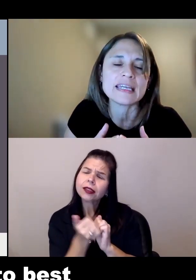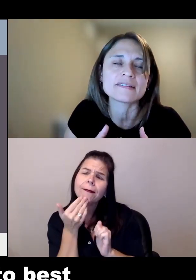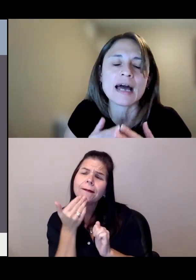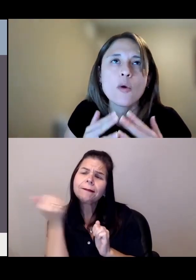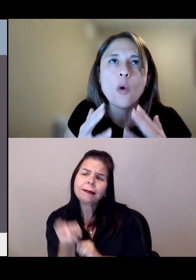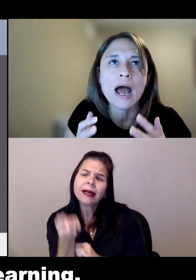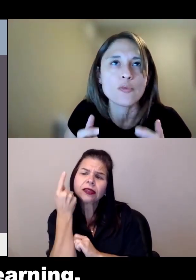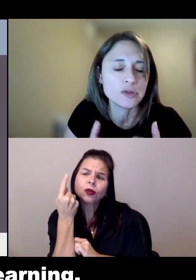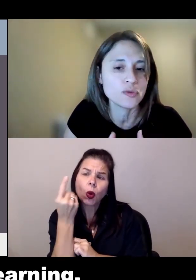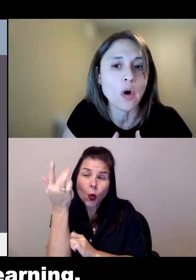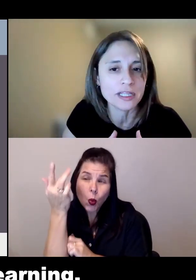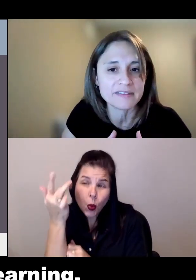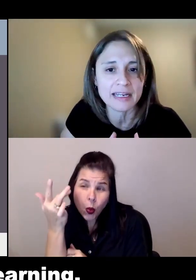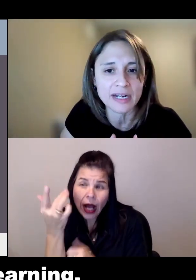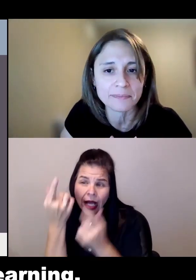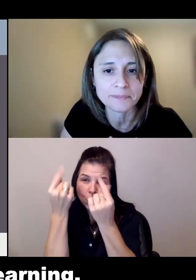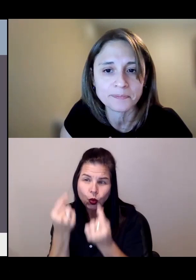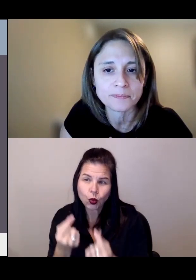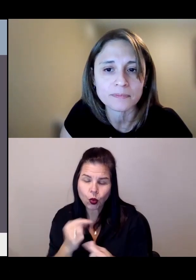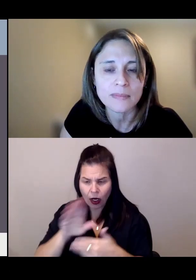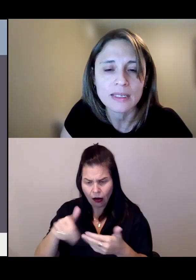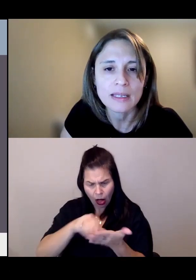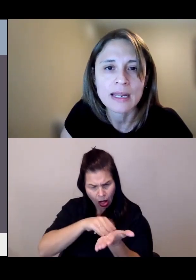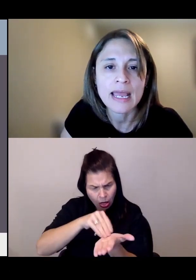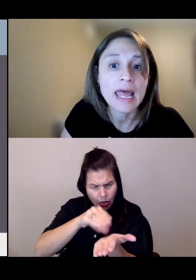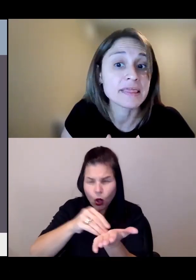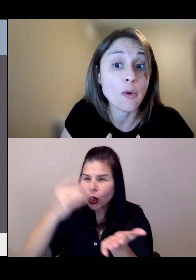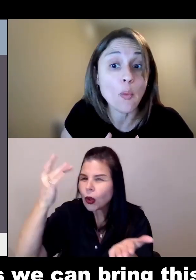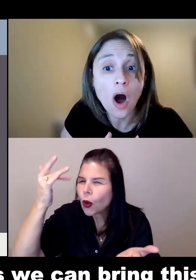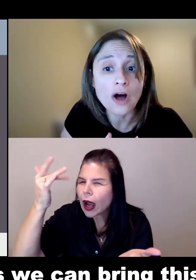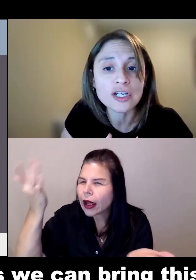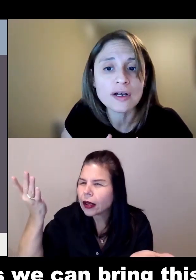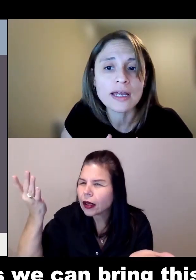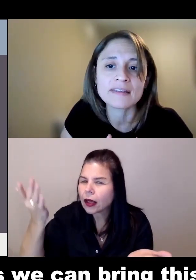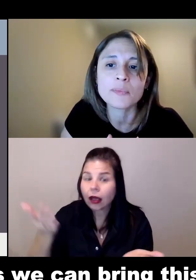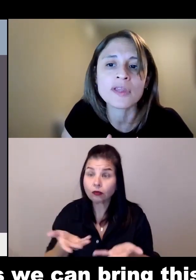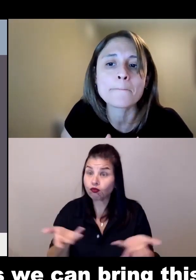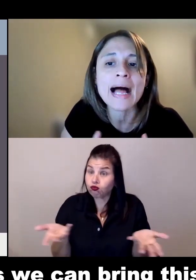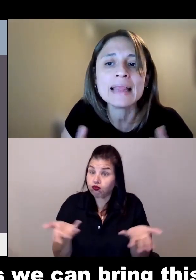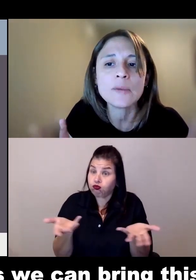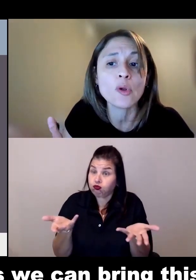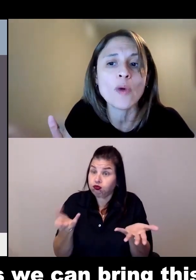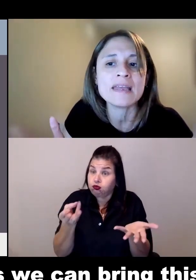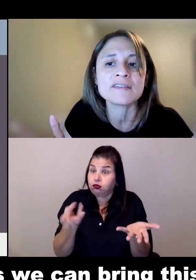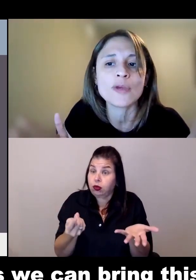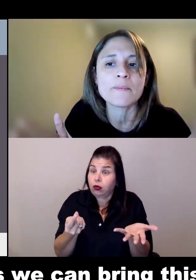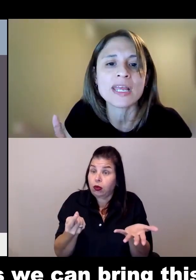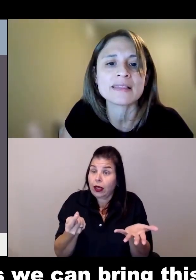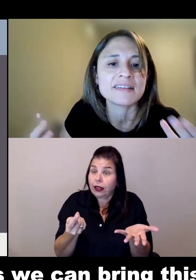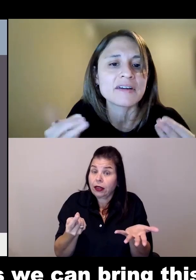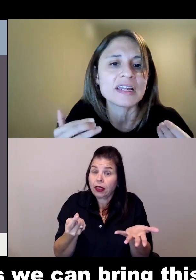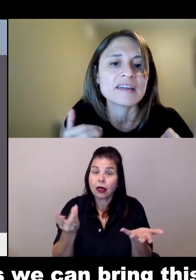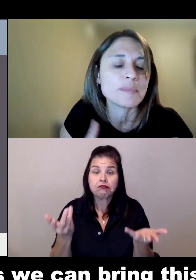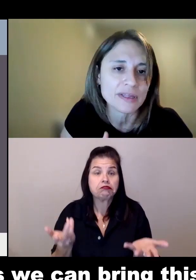do these things and why we do all this learning. The what is about the multiple ways we